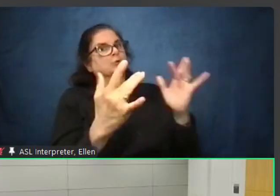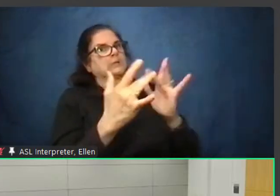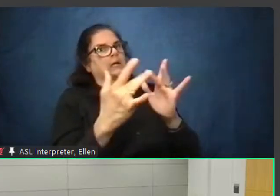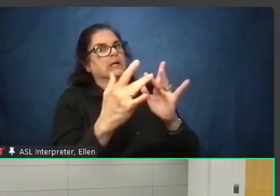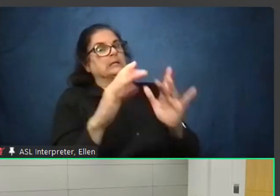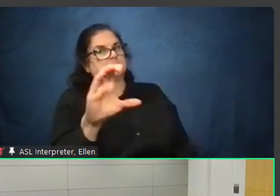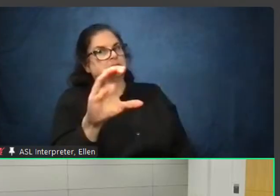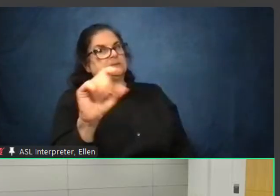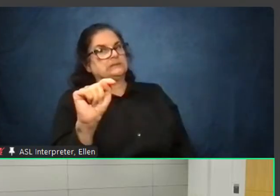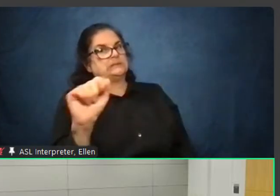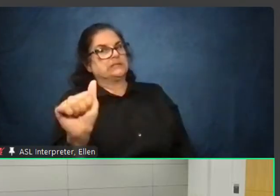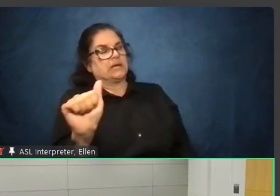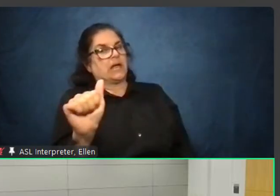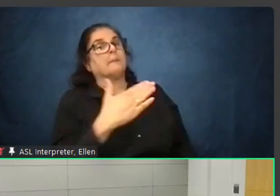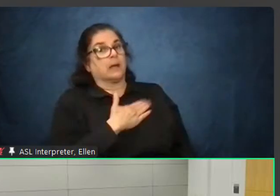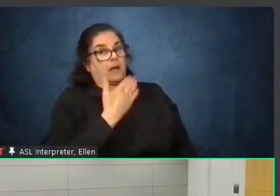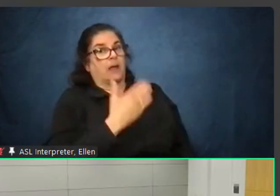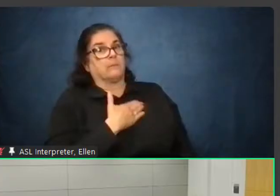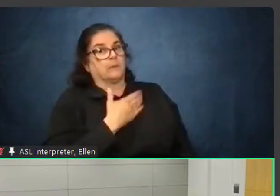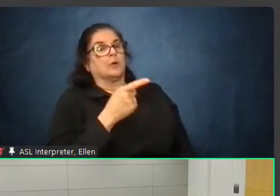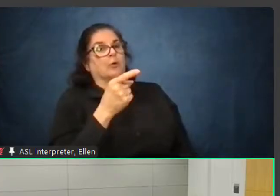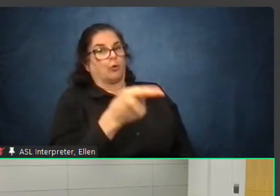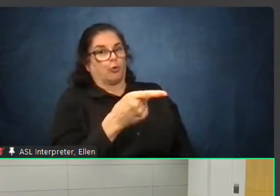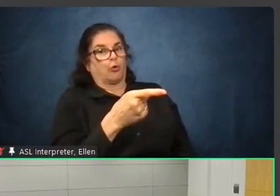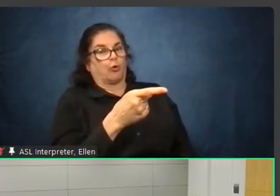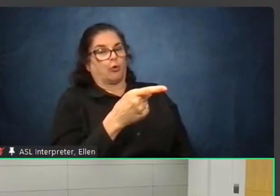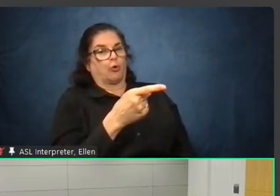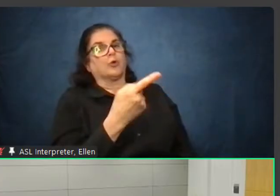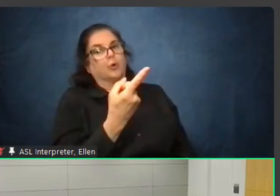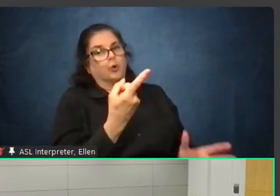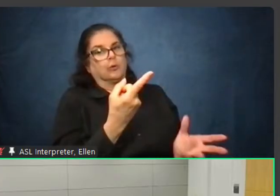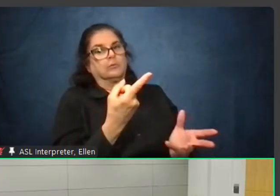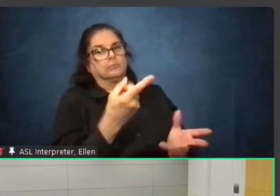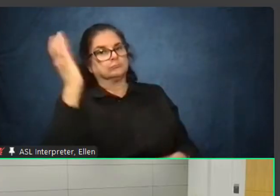maybe, I'm very glad that you guys now present to this committee, but,